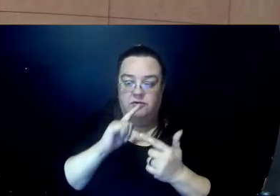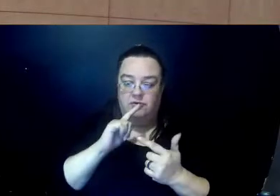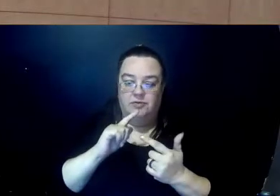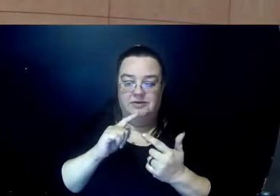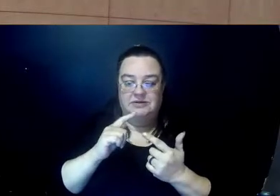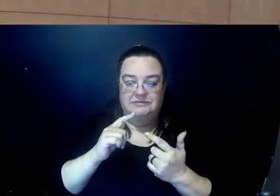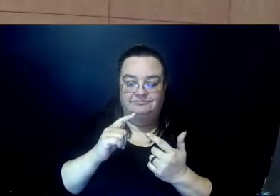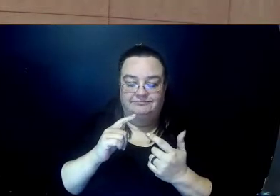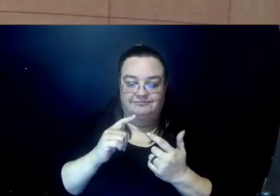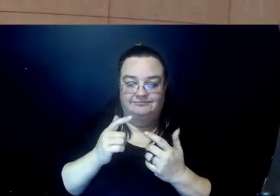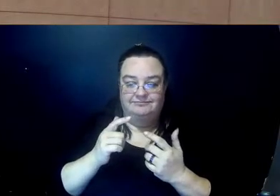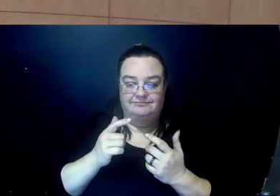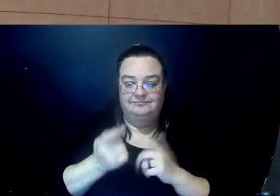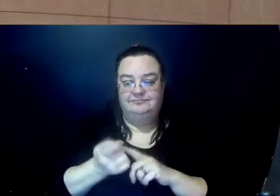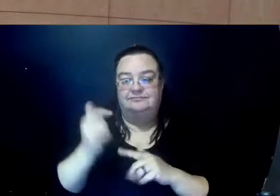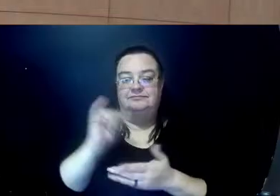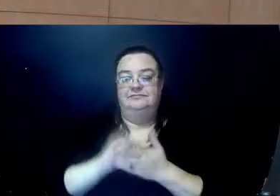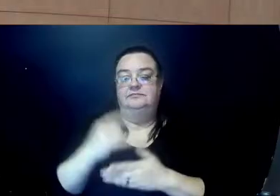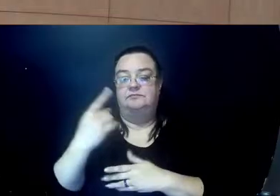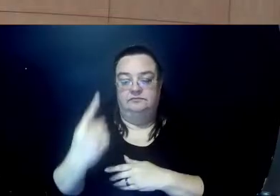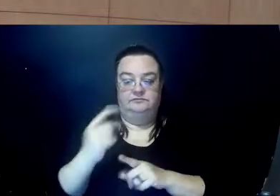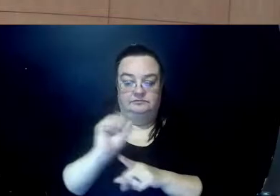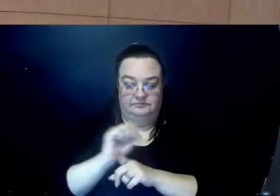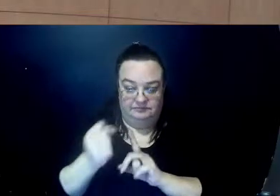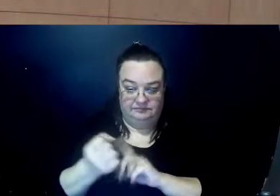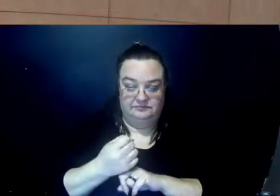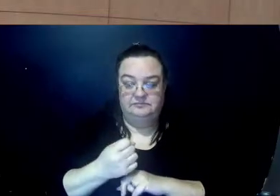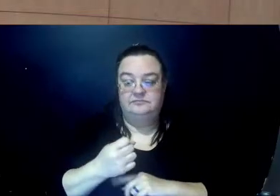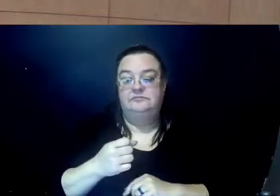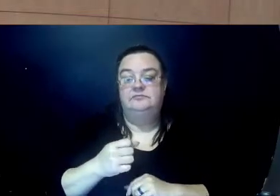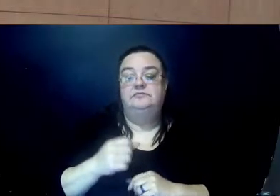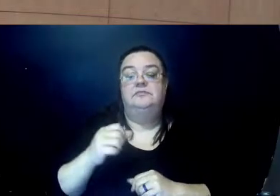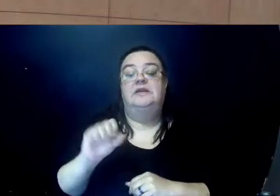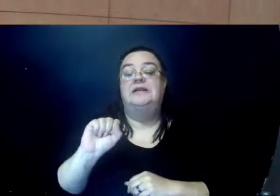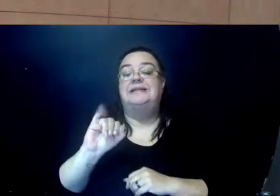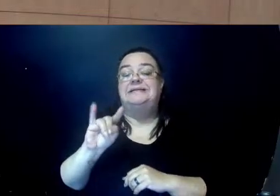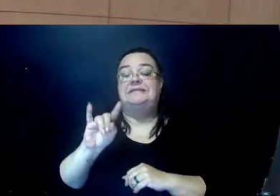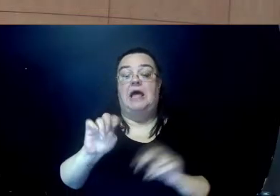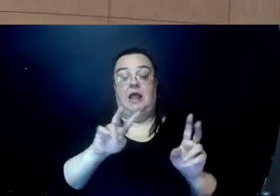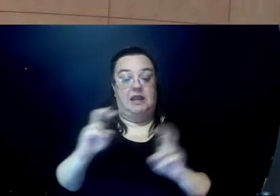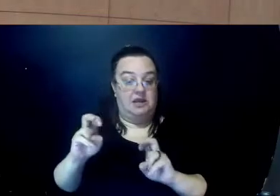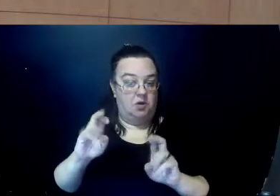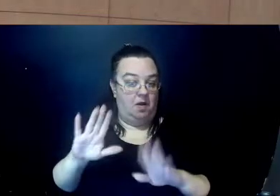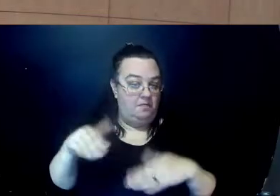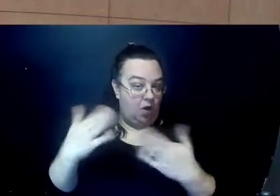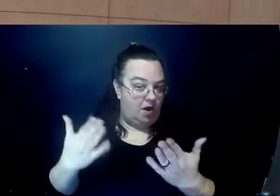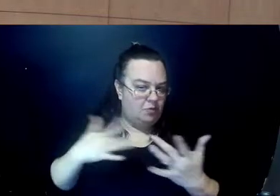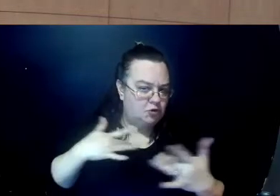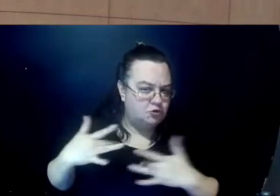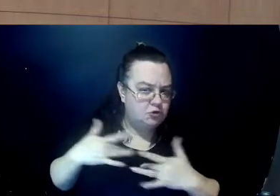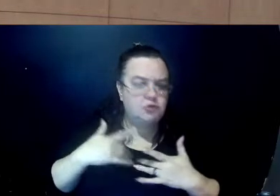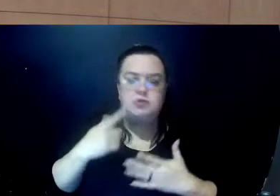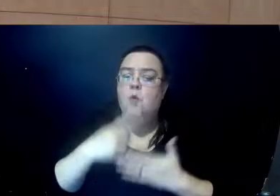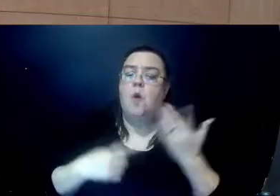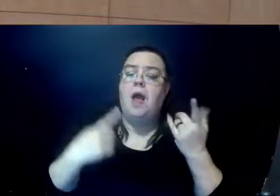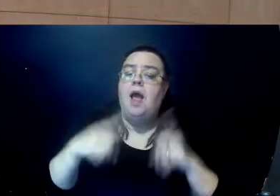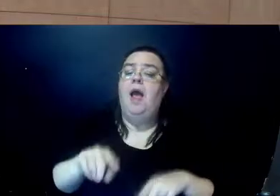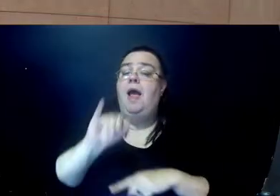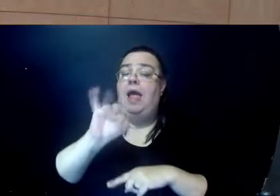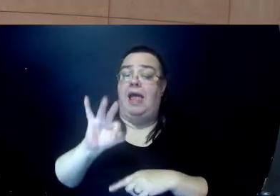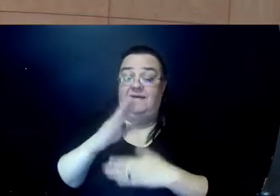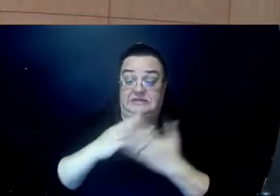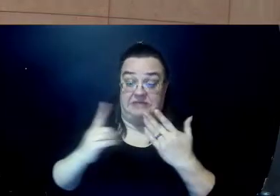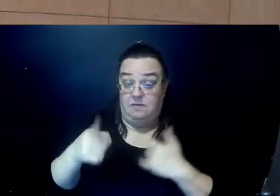scenario. The side issue that was brought up about concern about what happens if someone